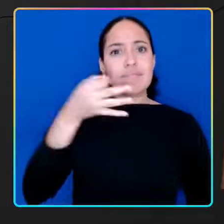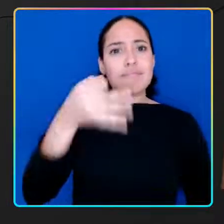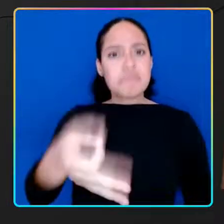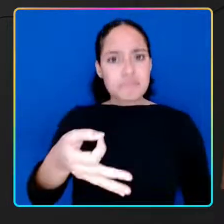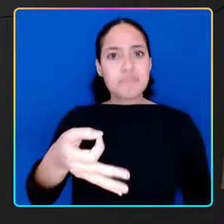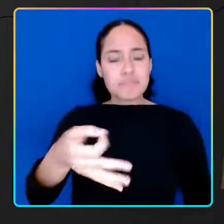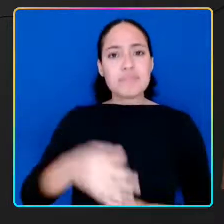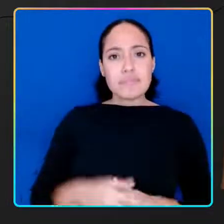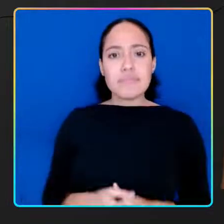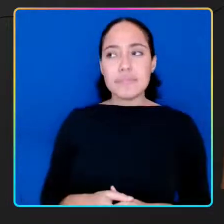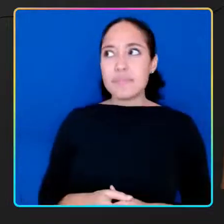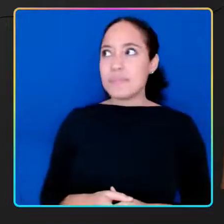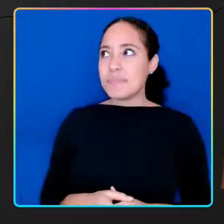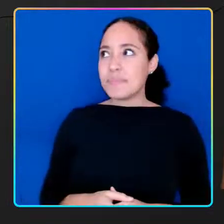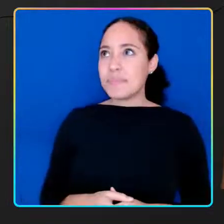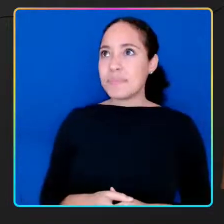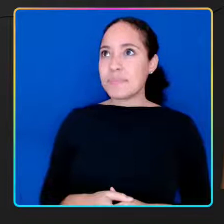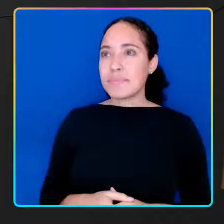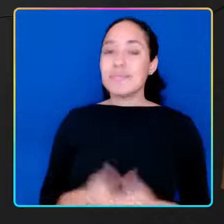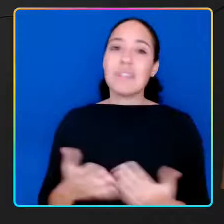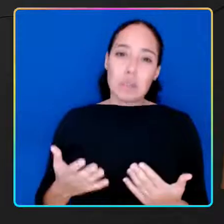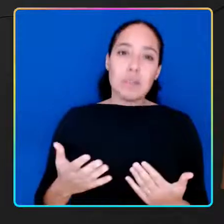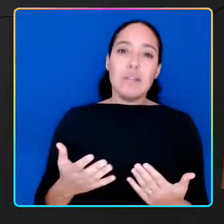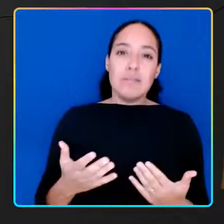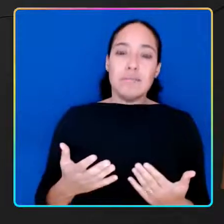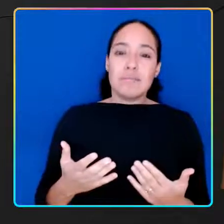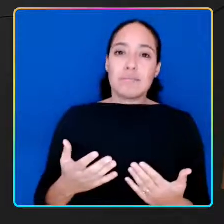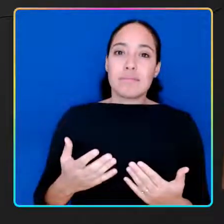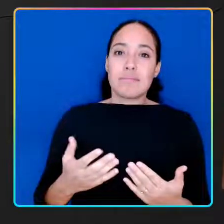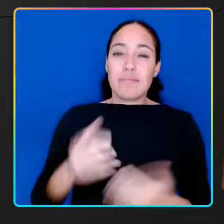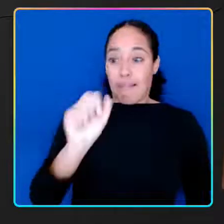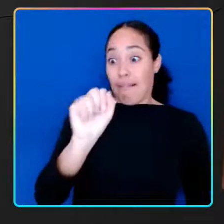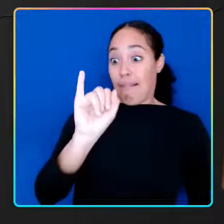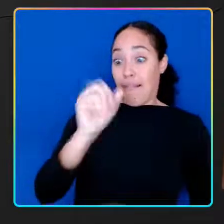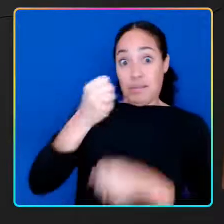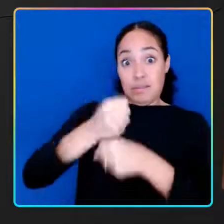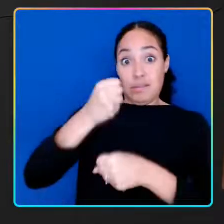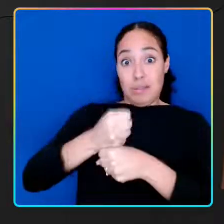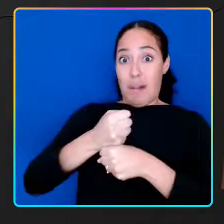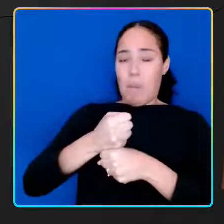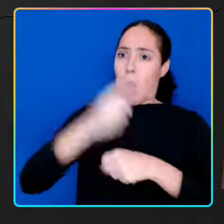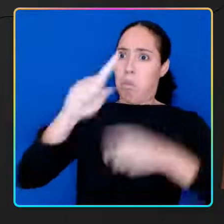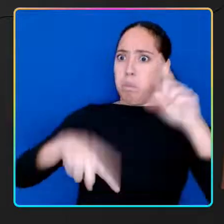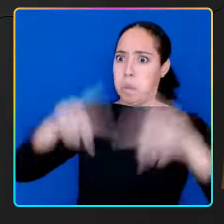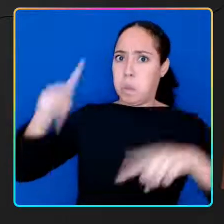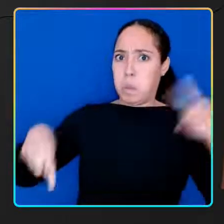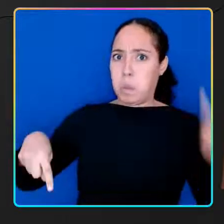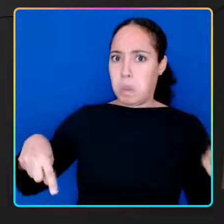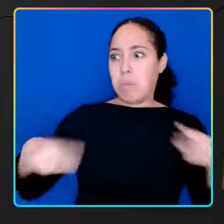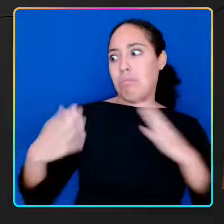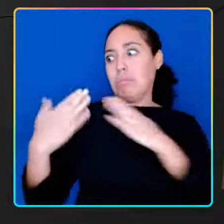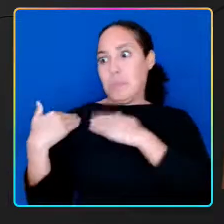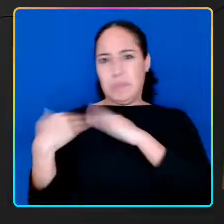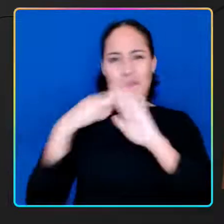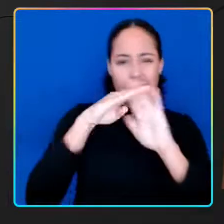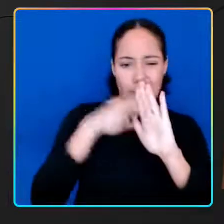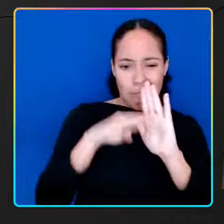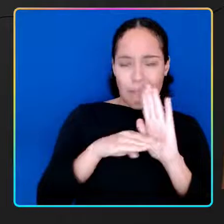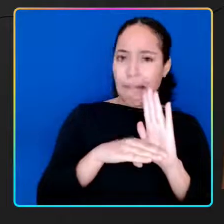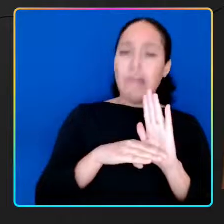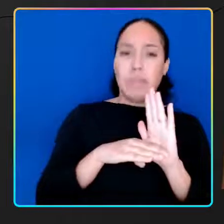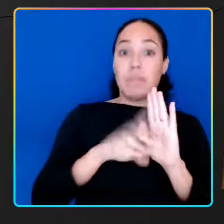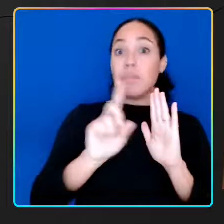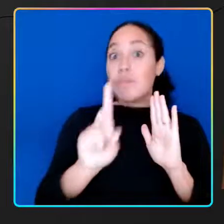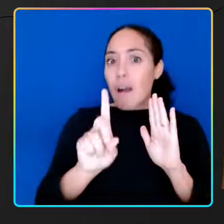that. So we know that all jobs in the industry are different daily. I think it's just part of the tech industry in some senses. But